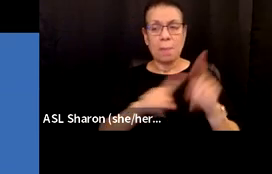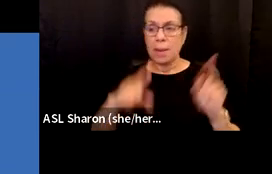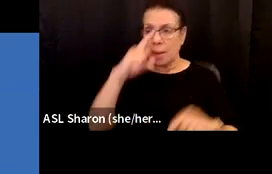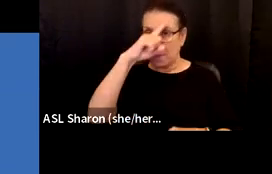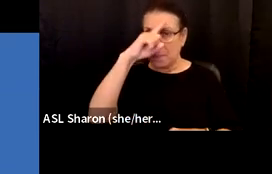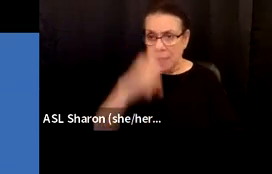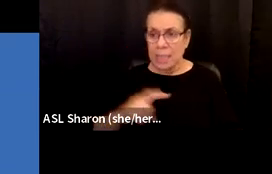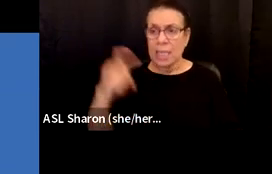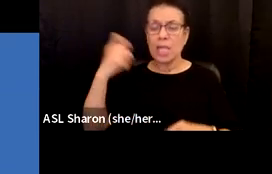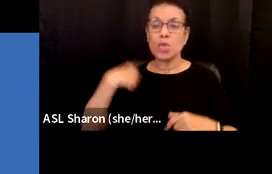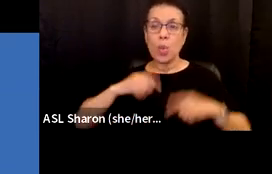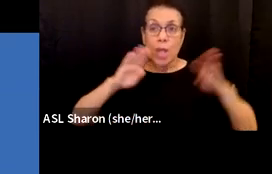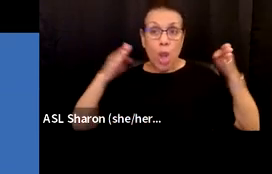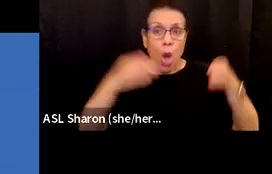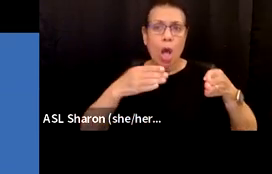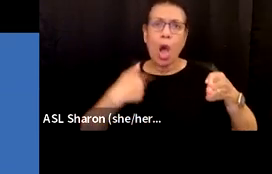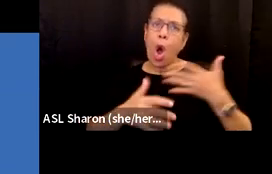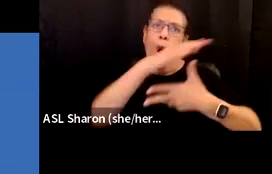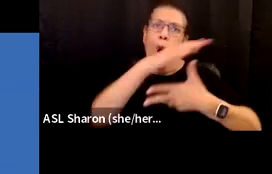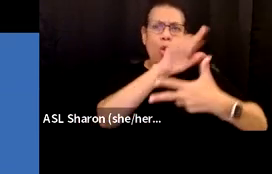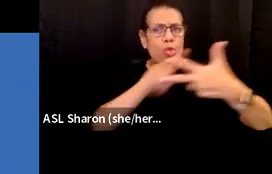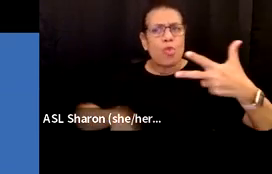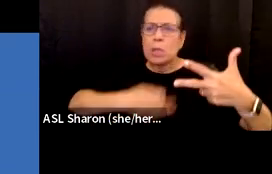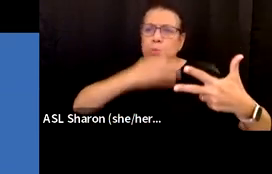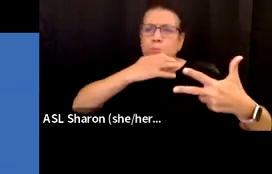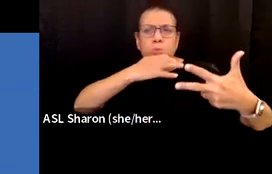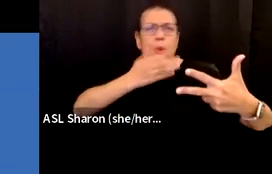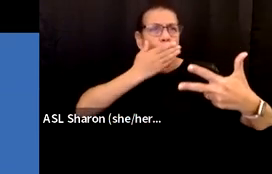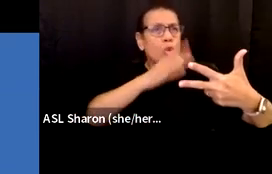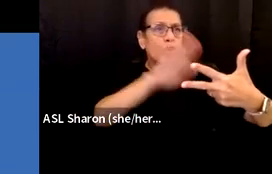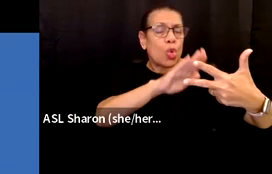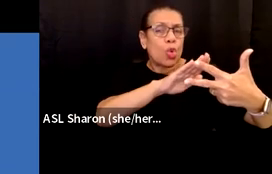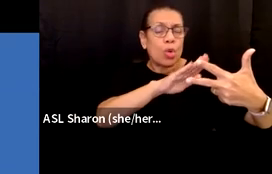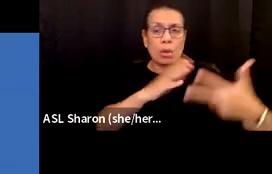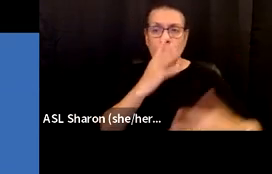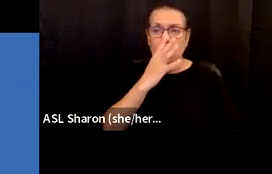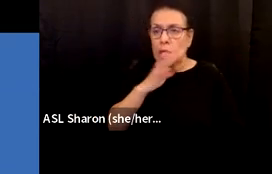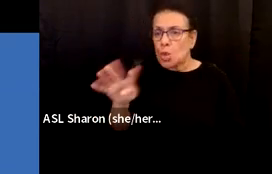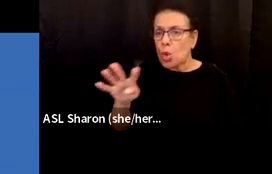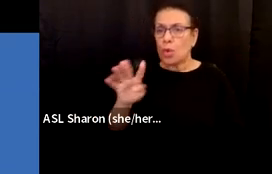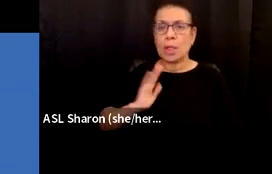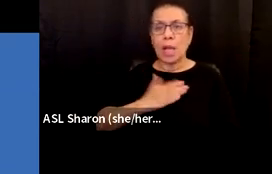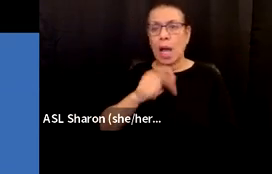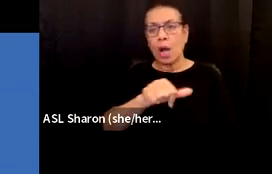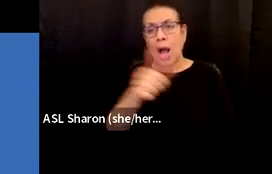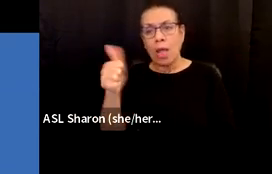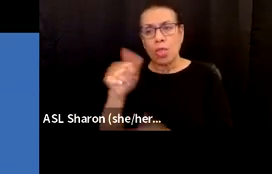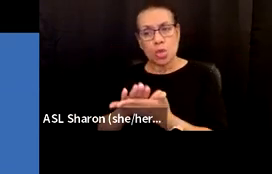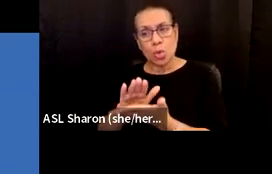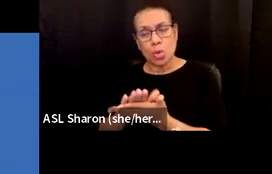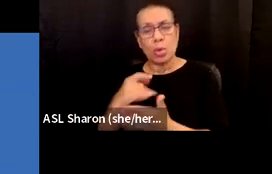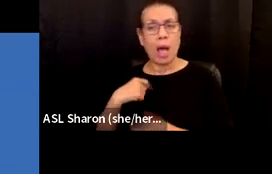much attention to the three exam schools there is little attention paid to all our other schools i was at